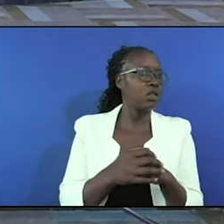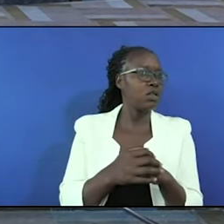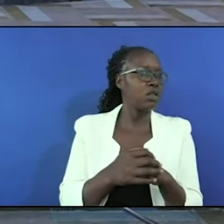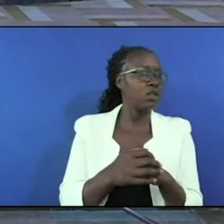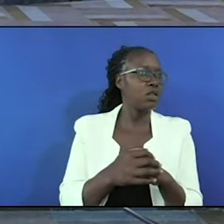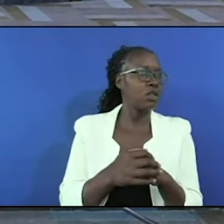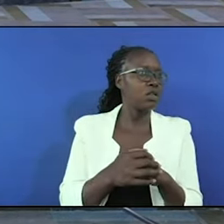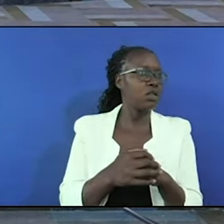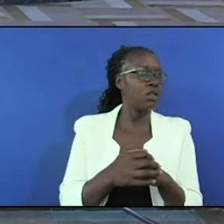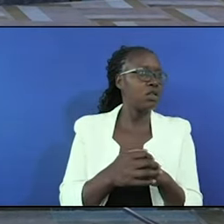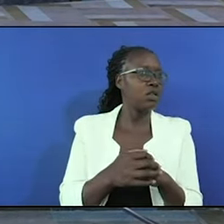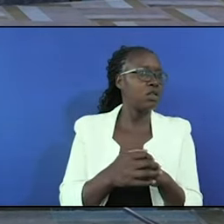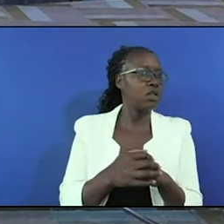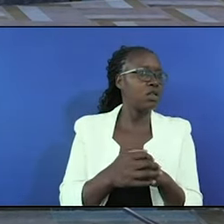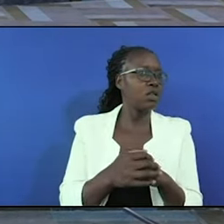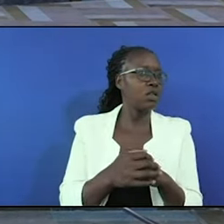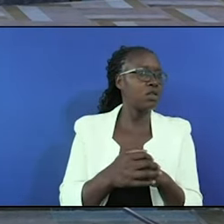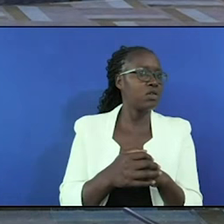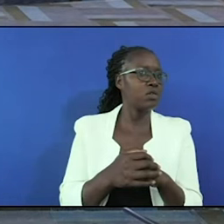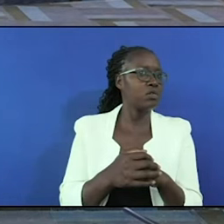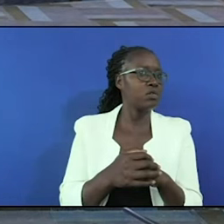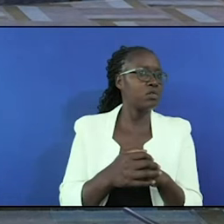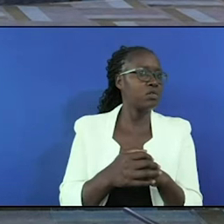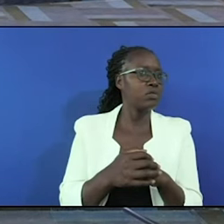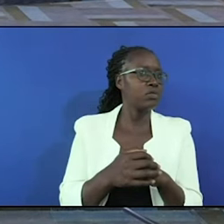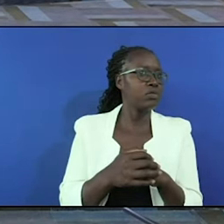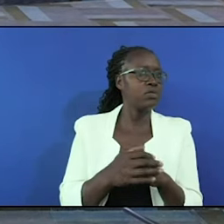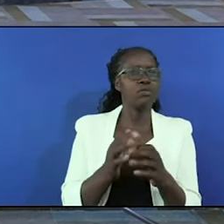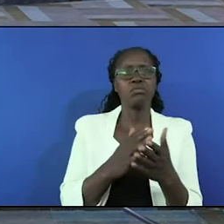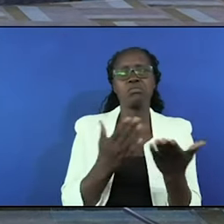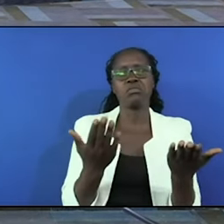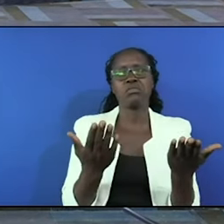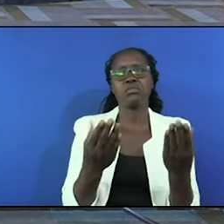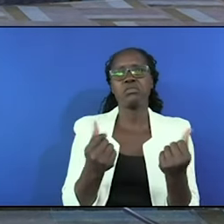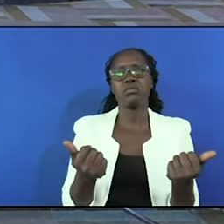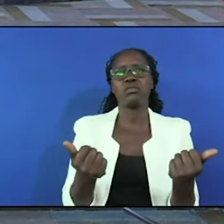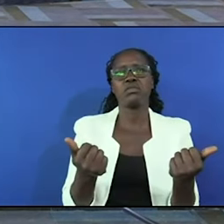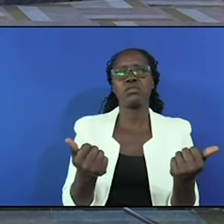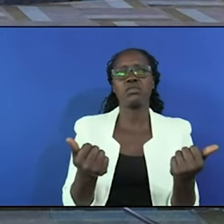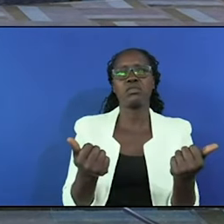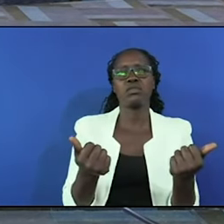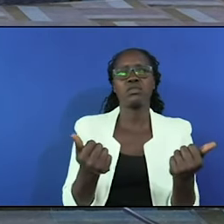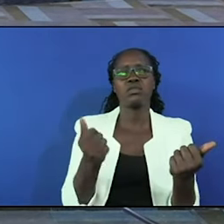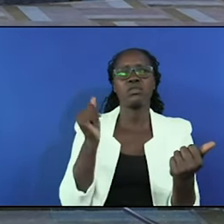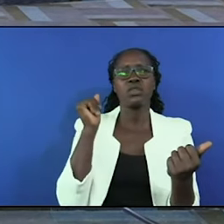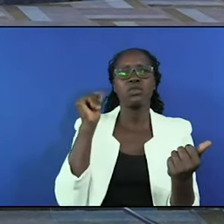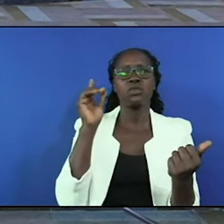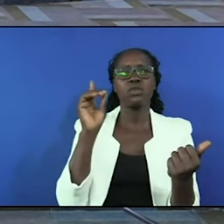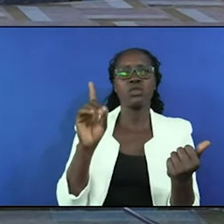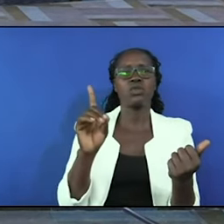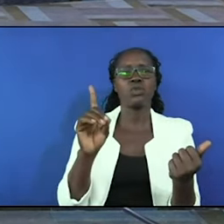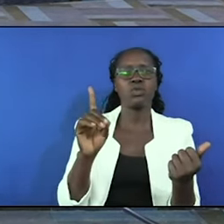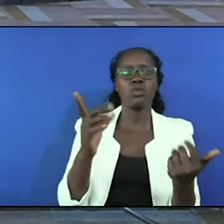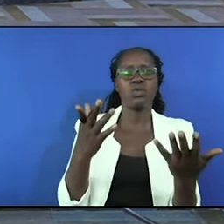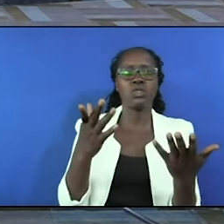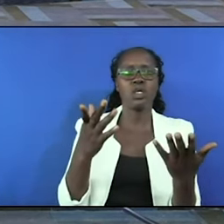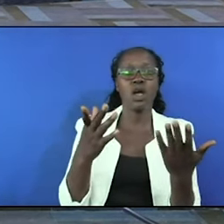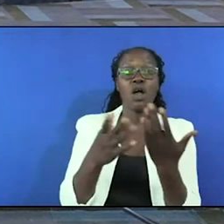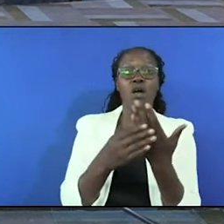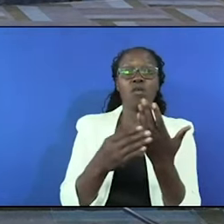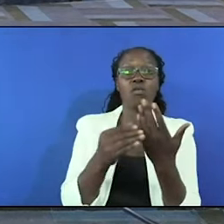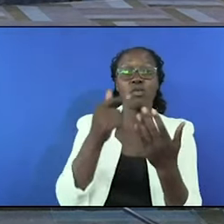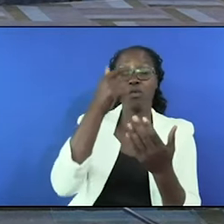You don't say those names. I don't know if that's the reason, but Isaac, we should remove our hearts for Isaac,